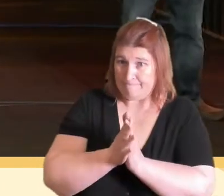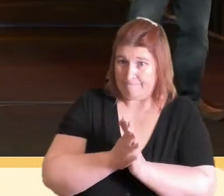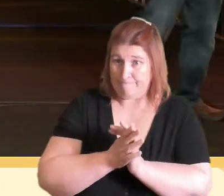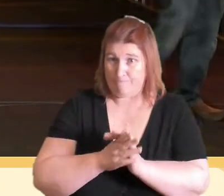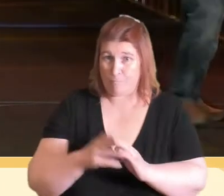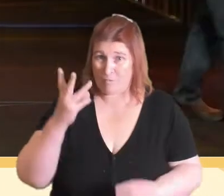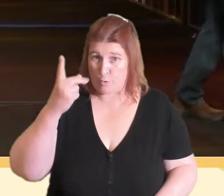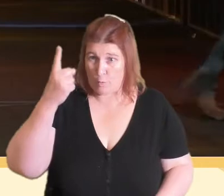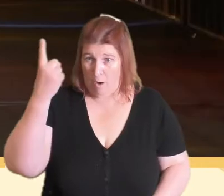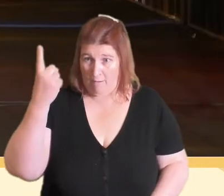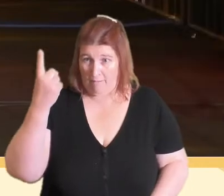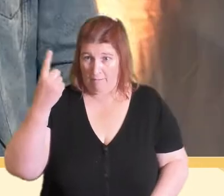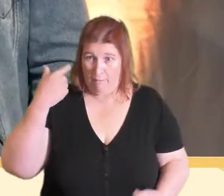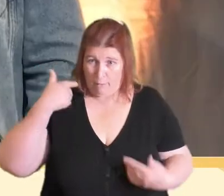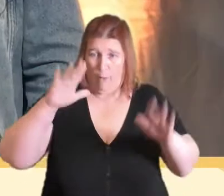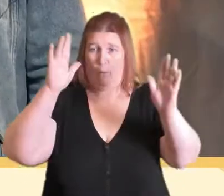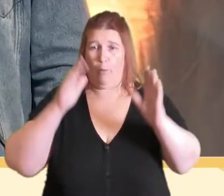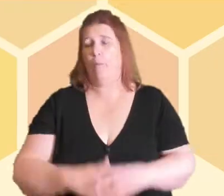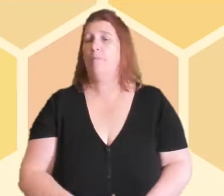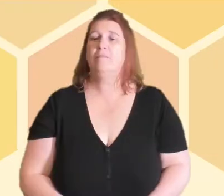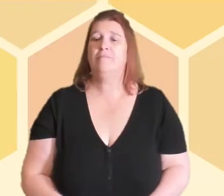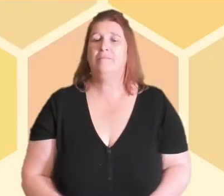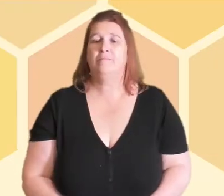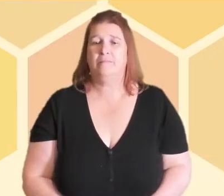3, 2, 1, off you go.